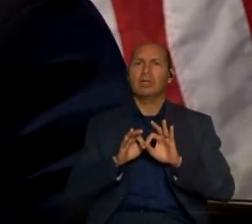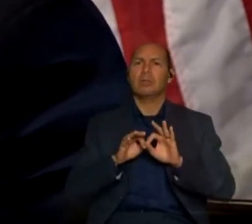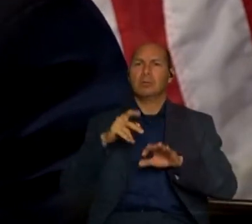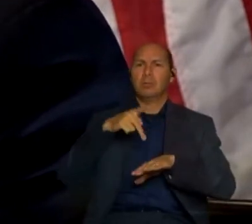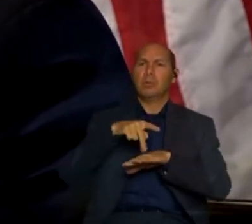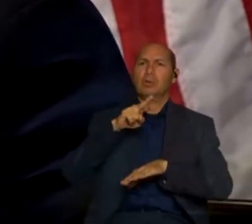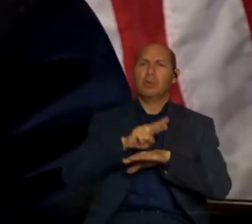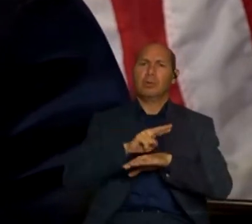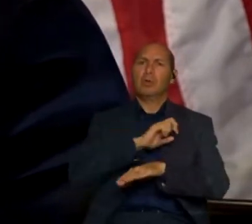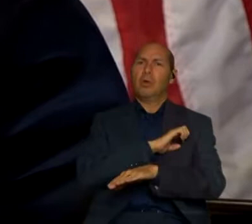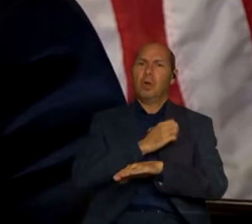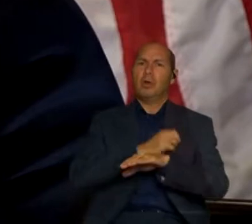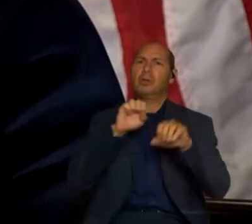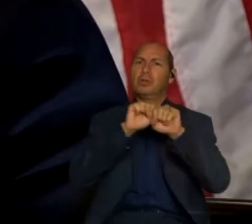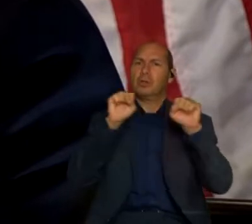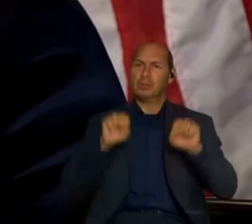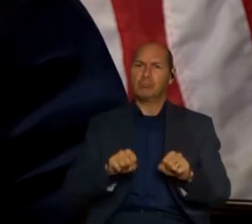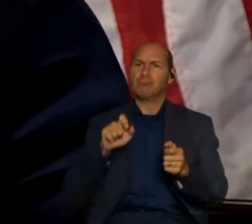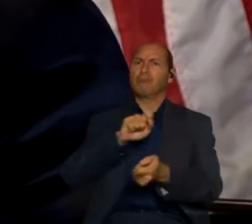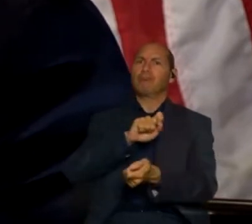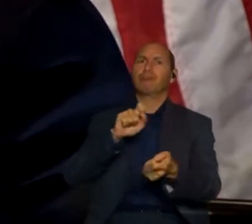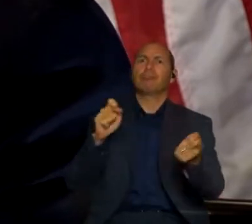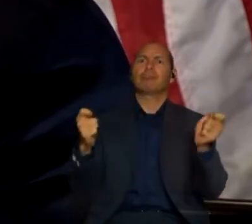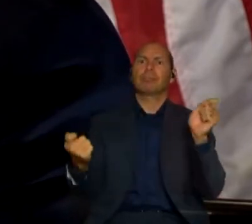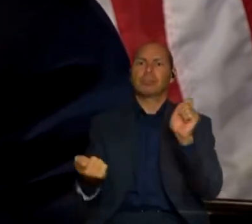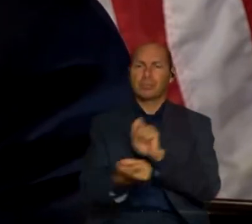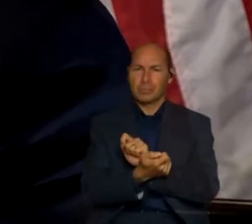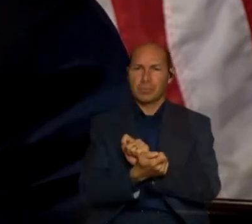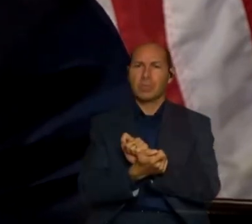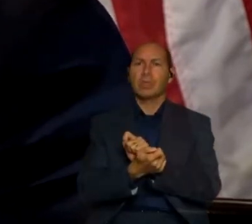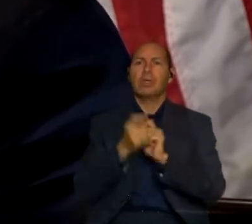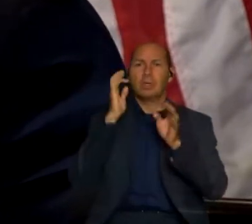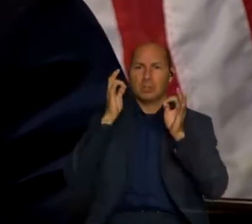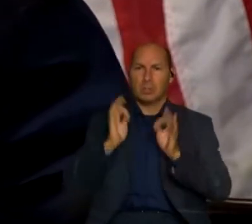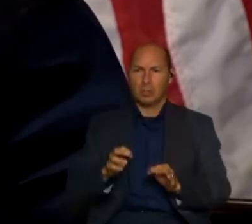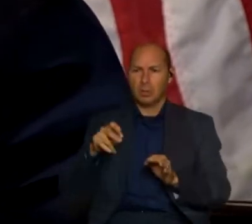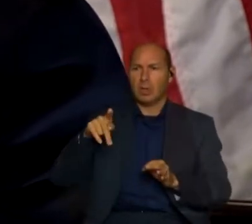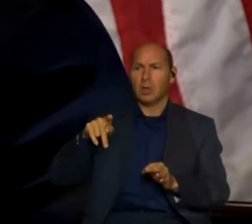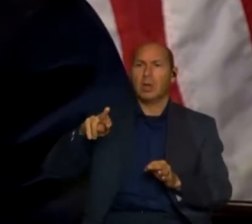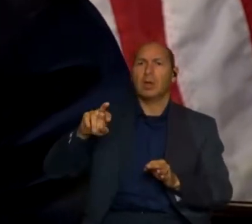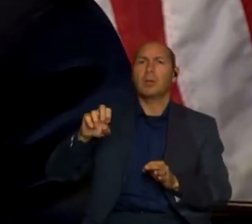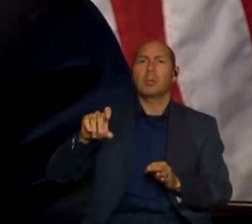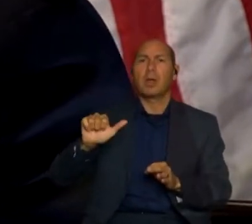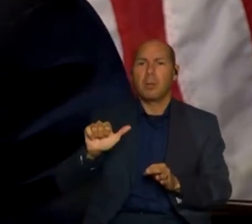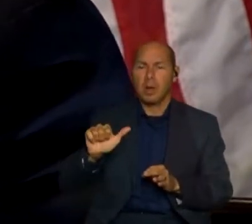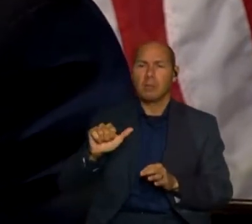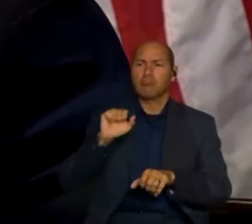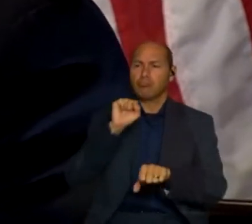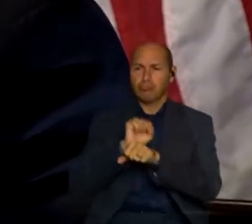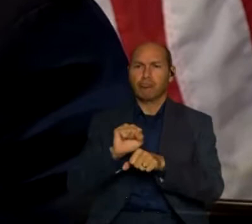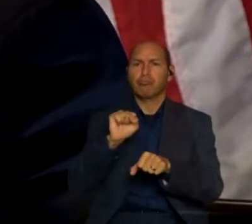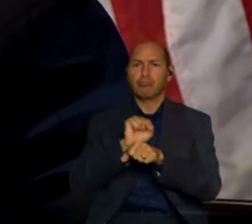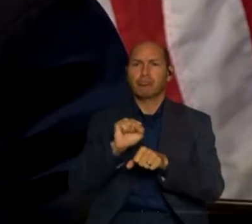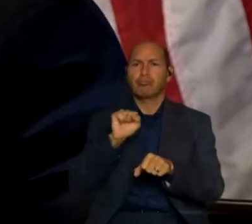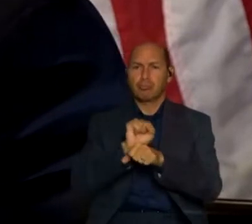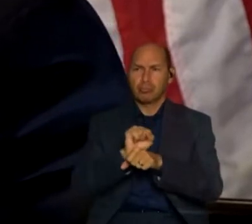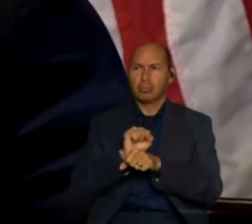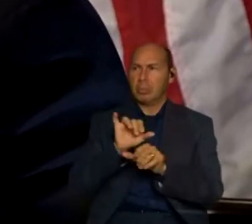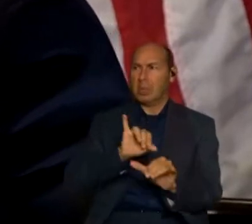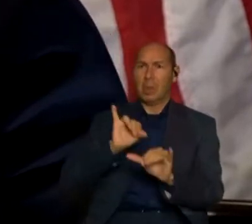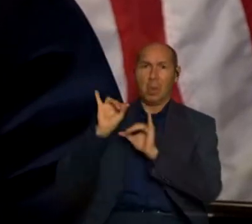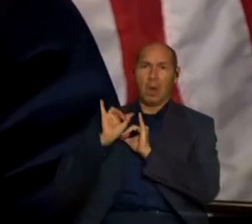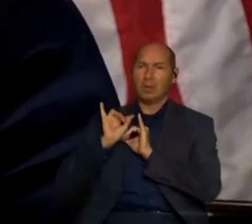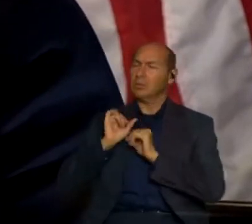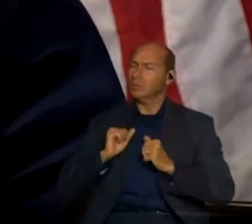Puerto Rico's energy system and to make sure we have a PREPA that works in a way PREPA has not worked in the